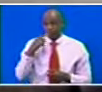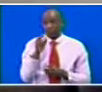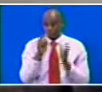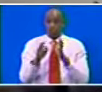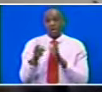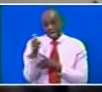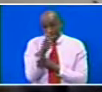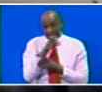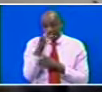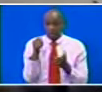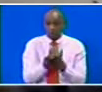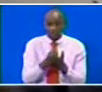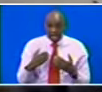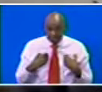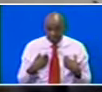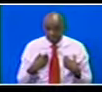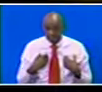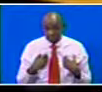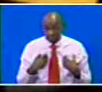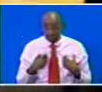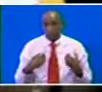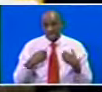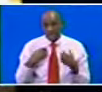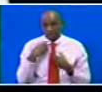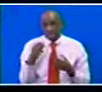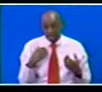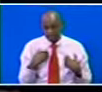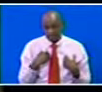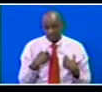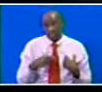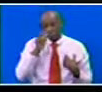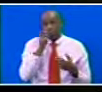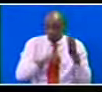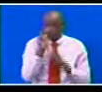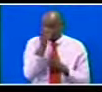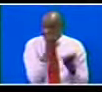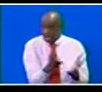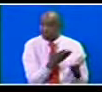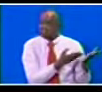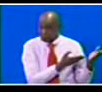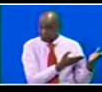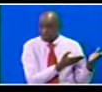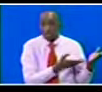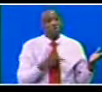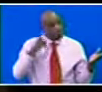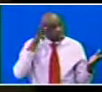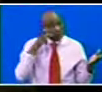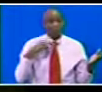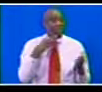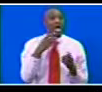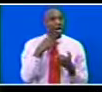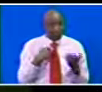the officers here who are currently tallying the votes. What you're seeing here, if you can just listen to some of the natural